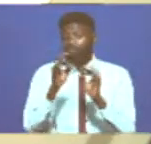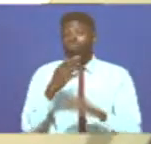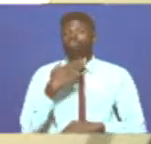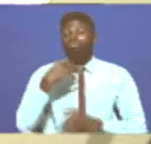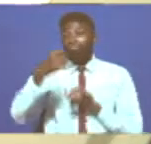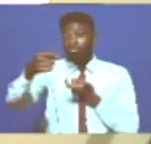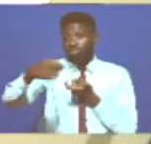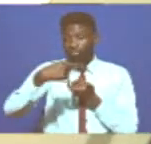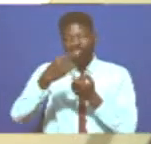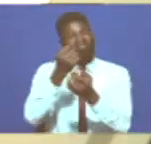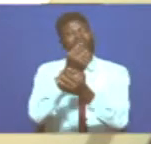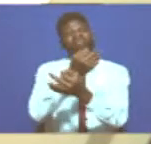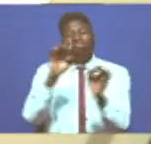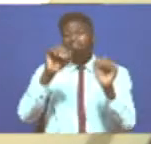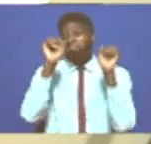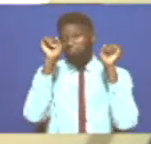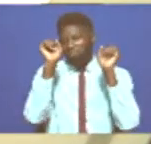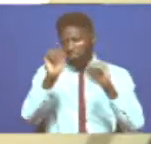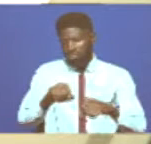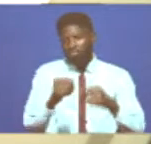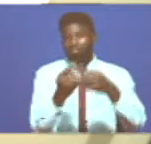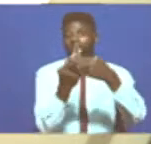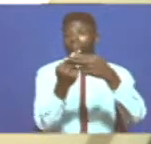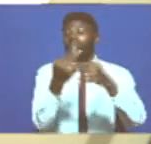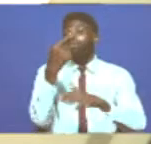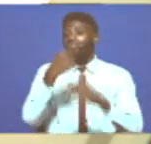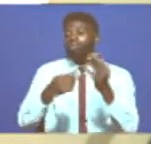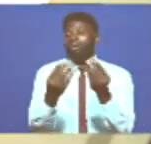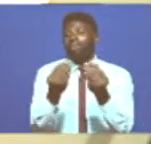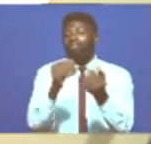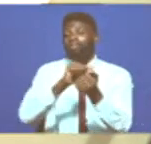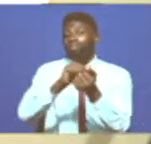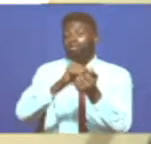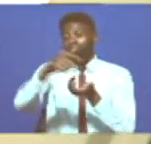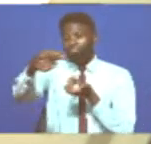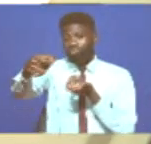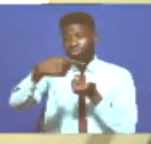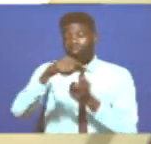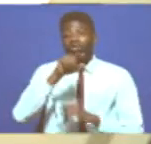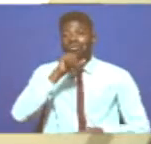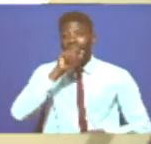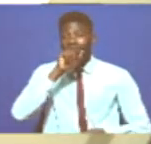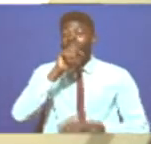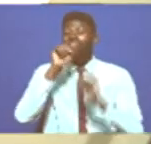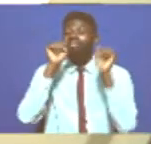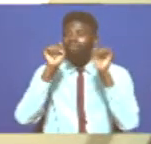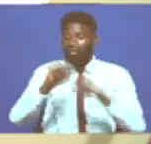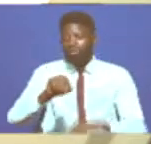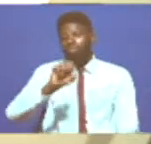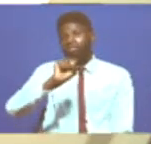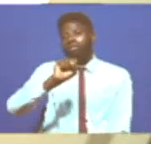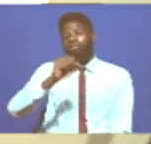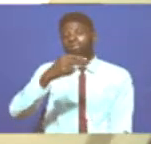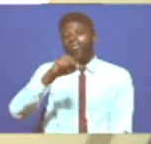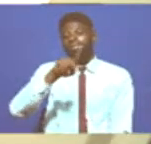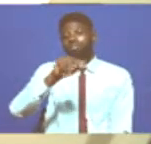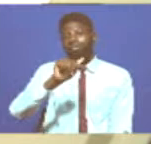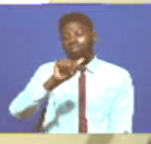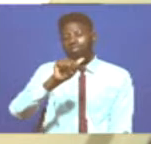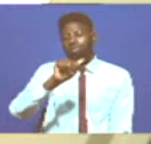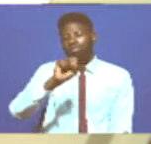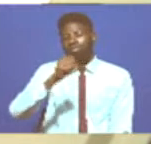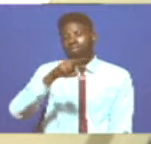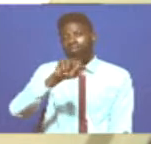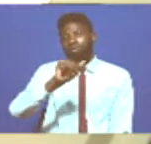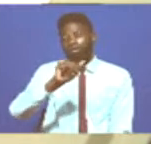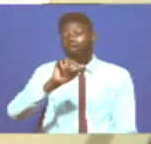feel free to do so. The hashtag is Easy Friday. Talk to us on Twitter at Shiksha Arora at KBC Channel